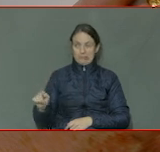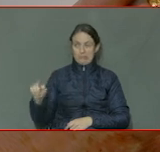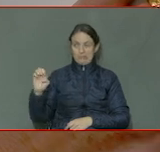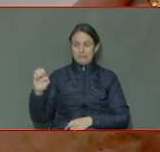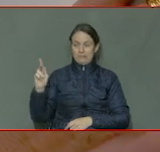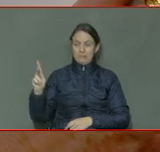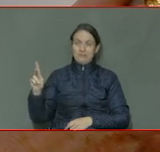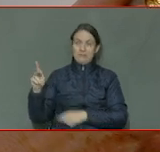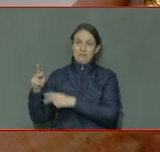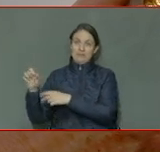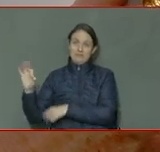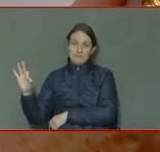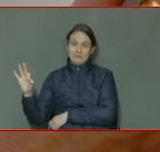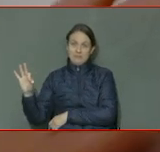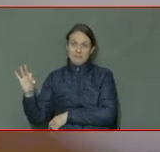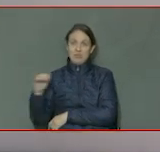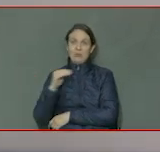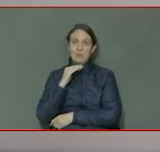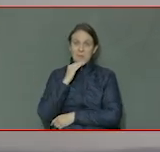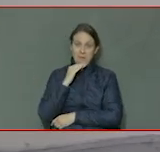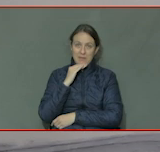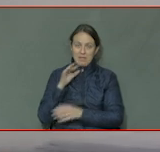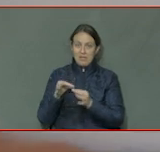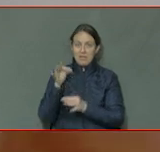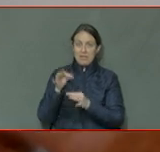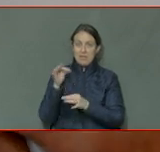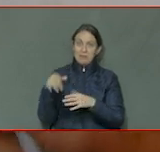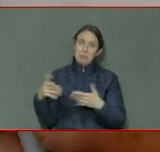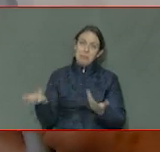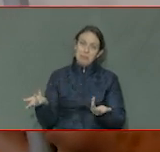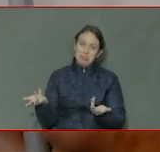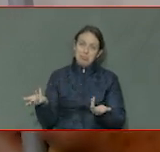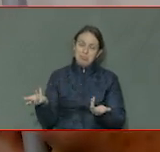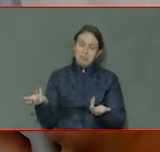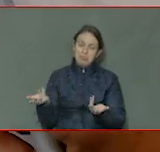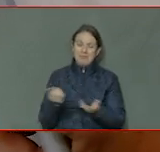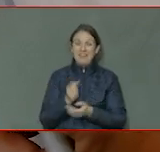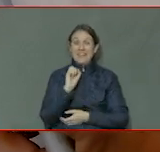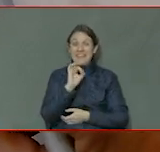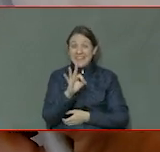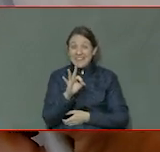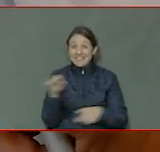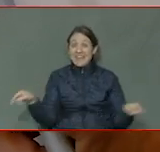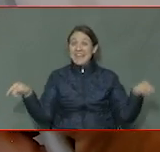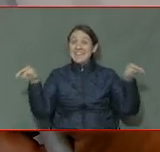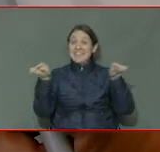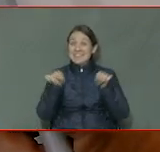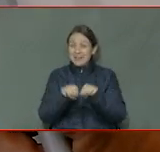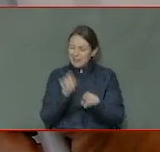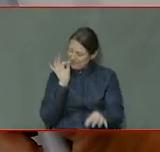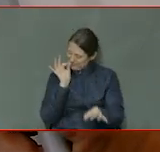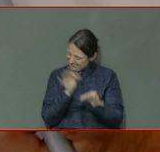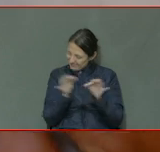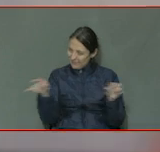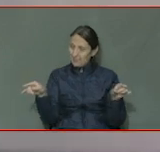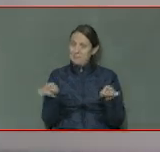final. And therefore it is inelastic. Okay, if they are equal, but then they must be exactly